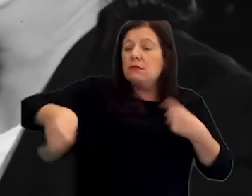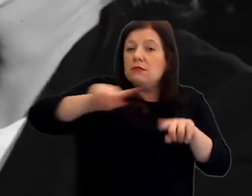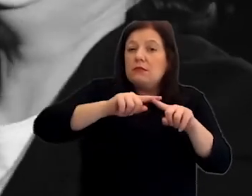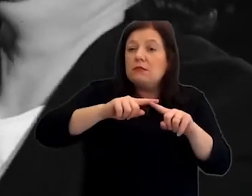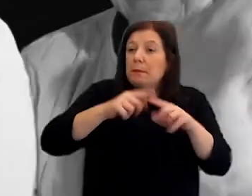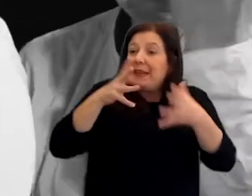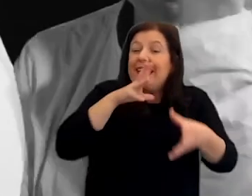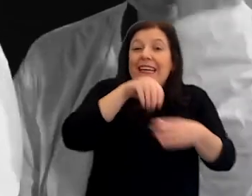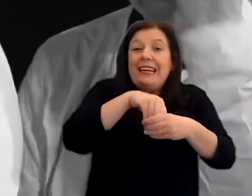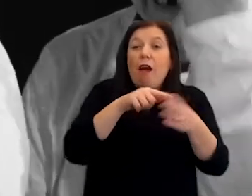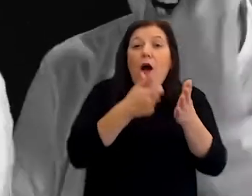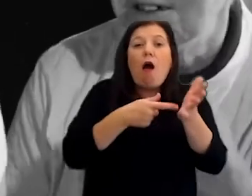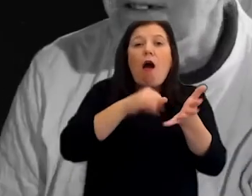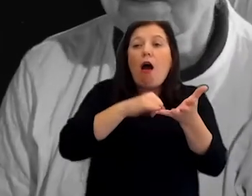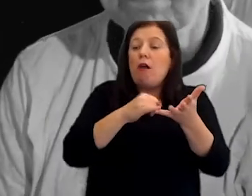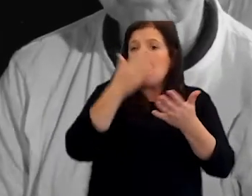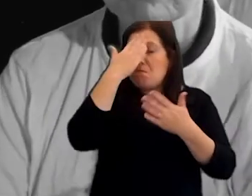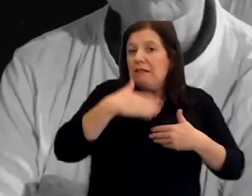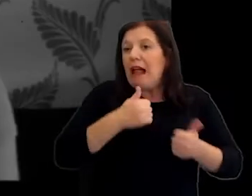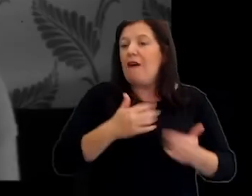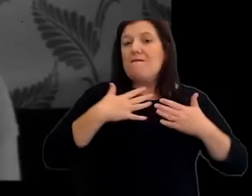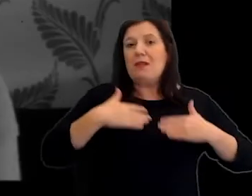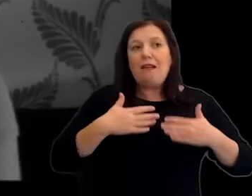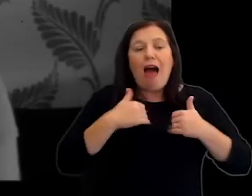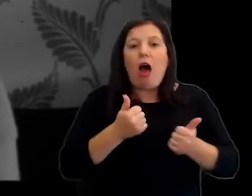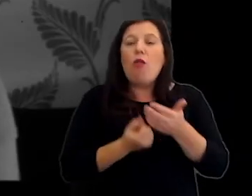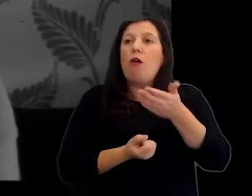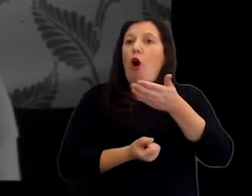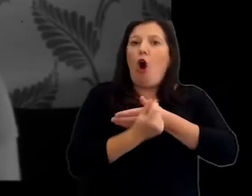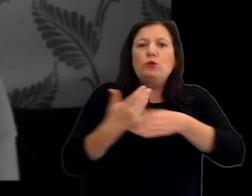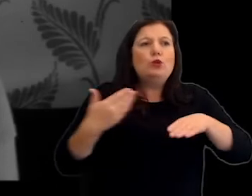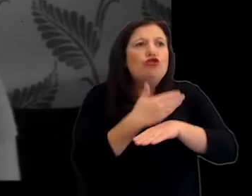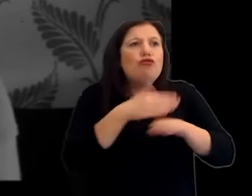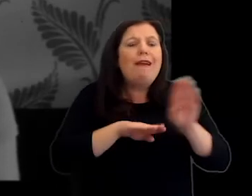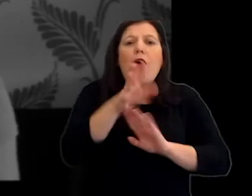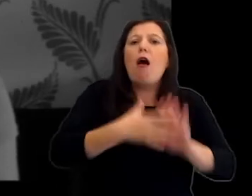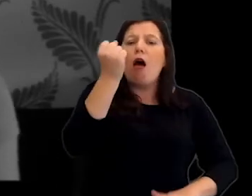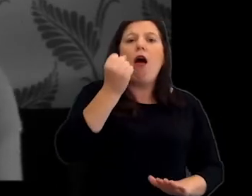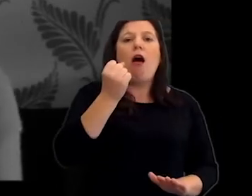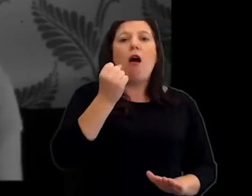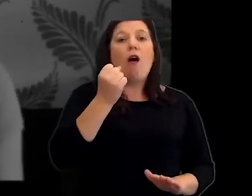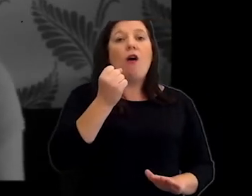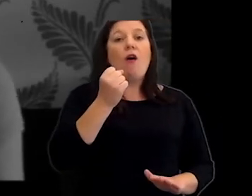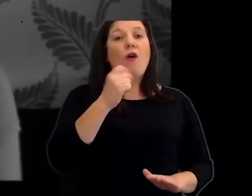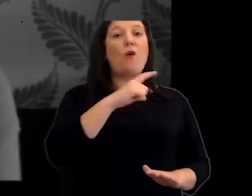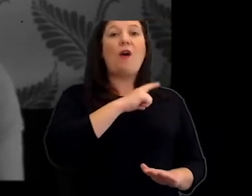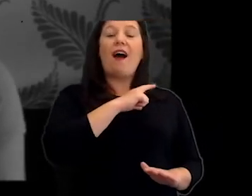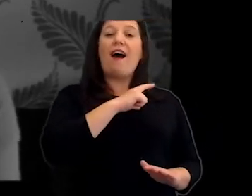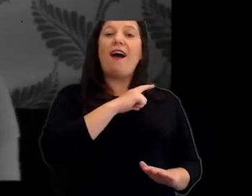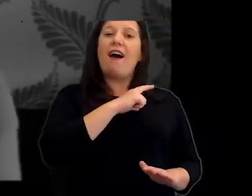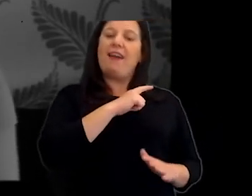health improves and people's physical health improves and people's opportunities and career prospects improve when they're able to kind